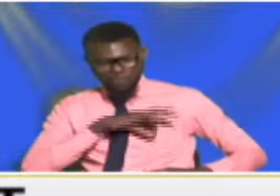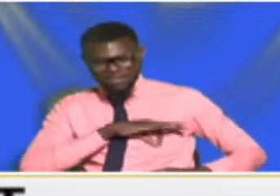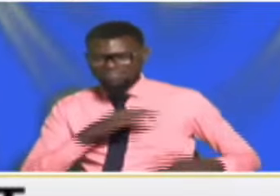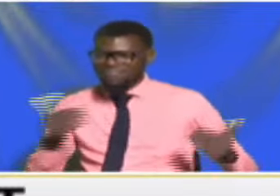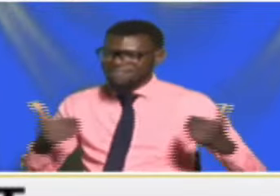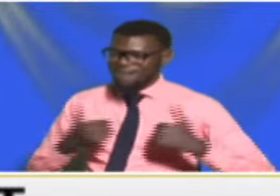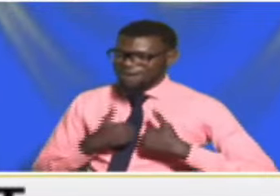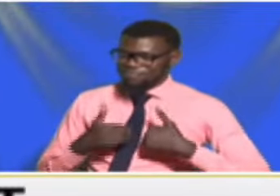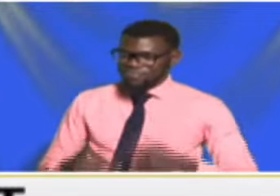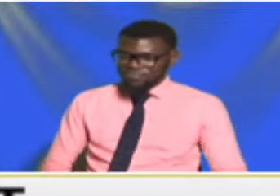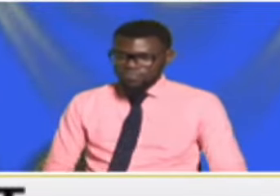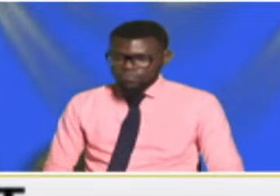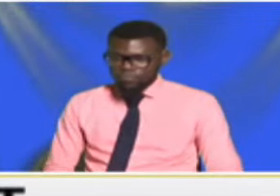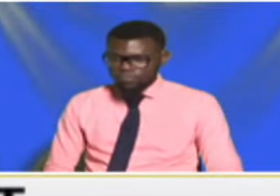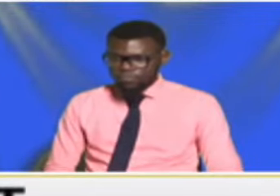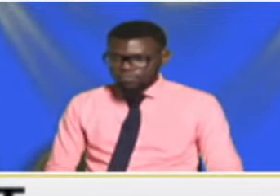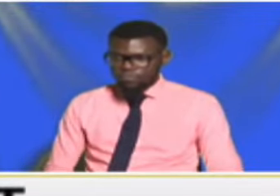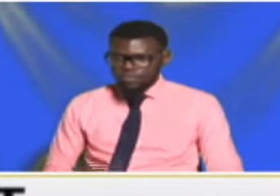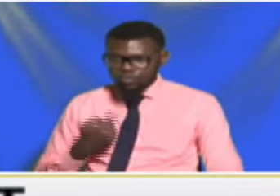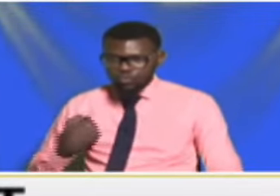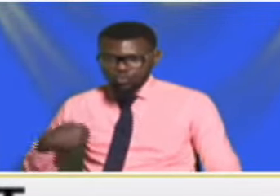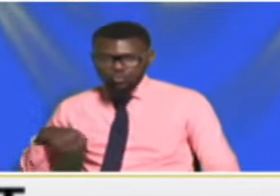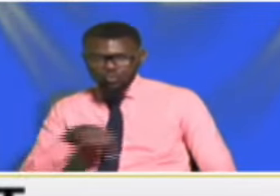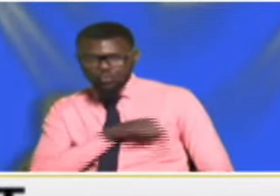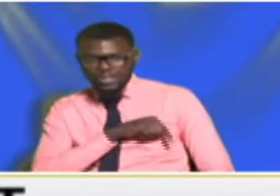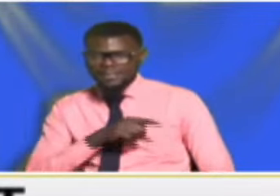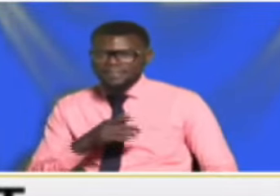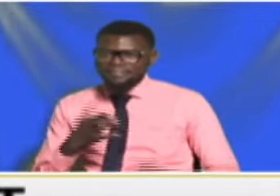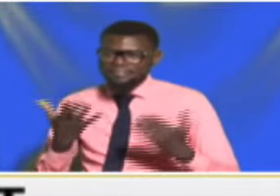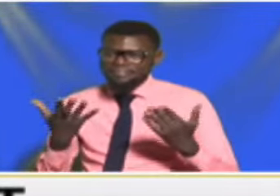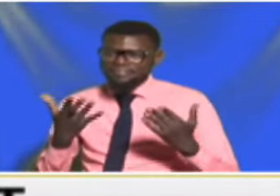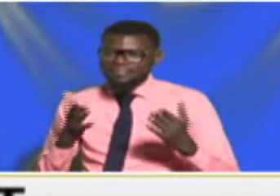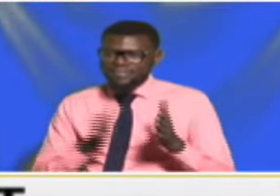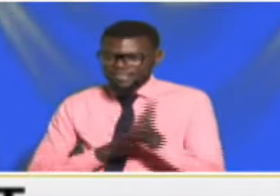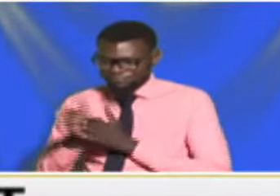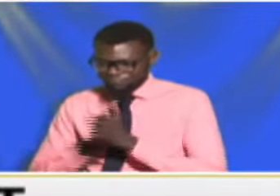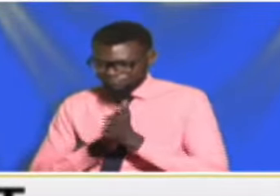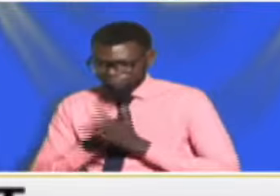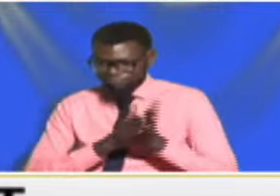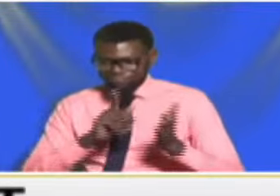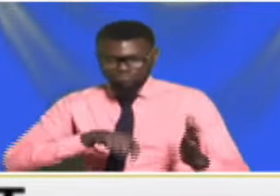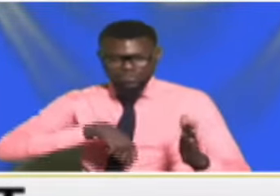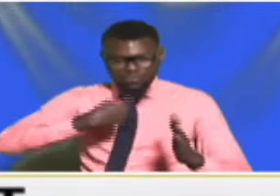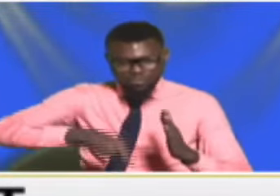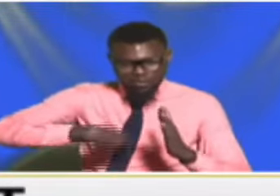them we are full speed into manufacturing. That is why